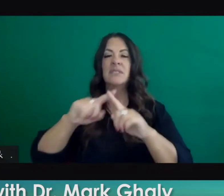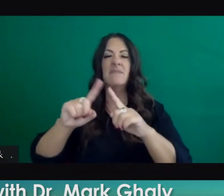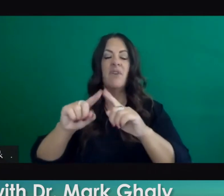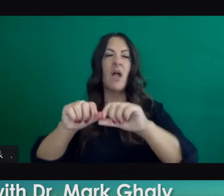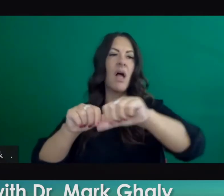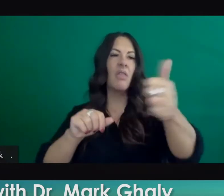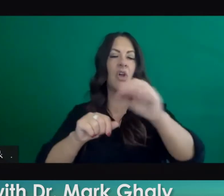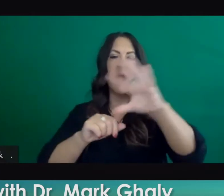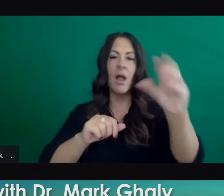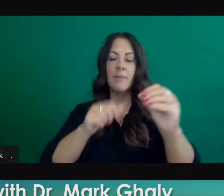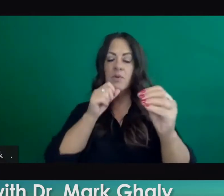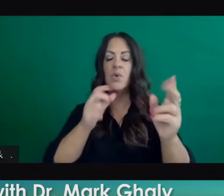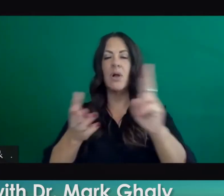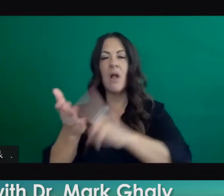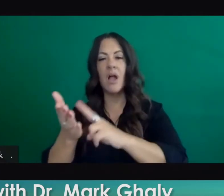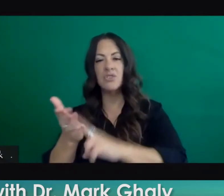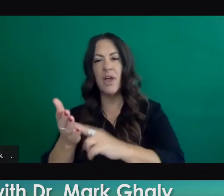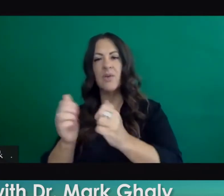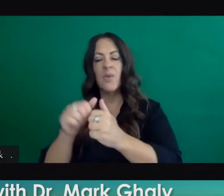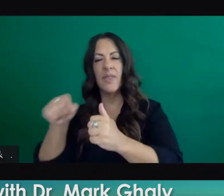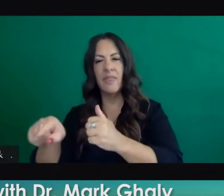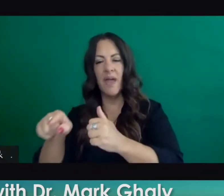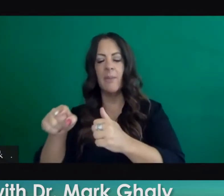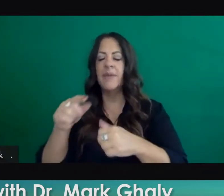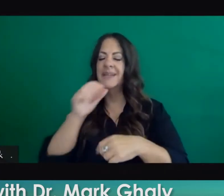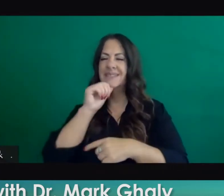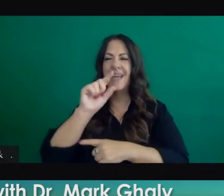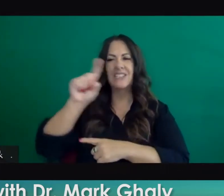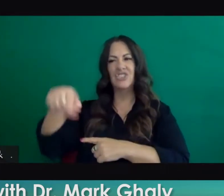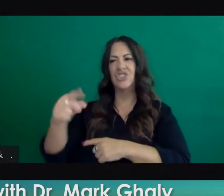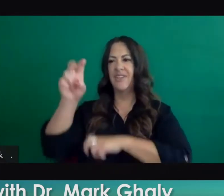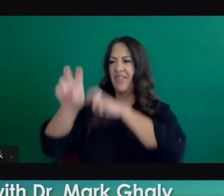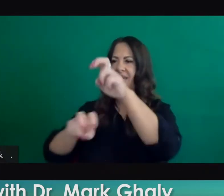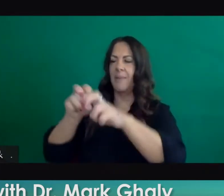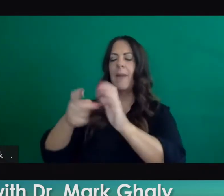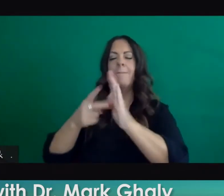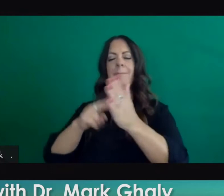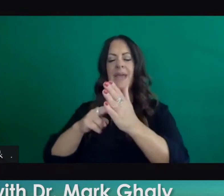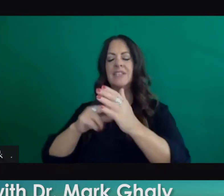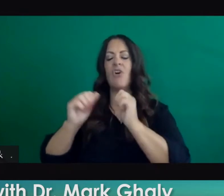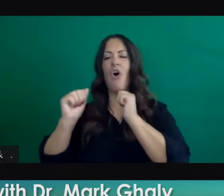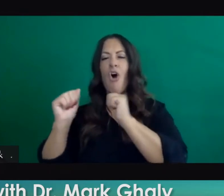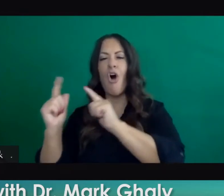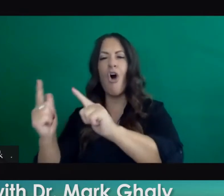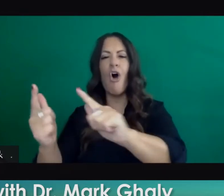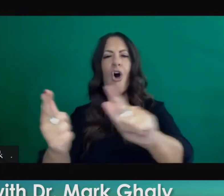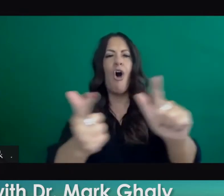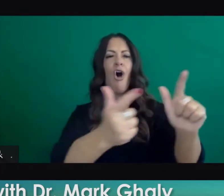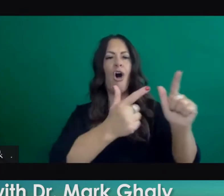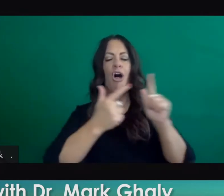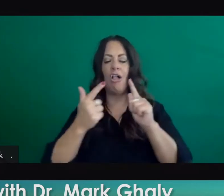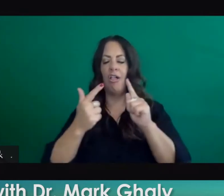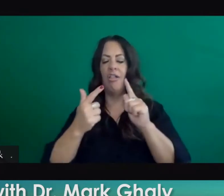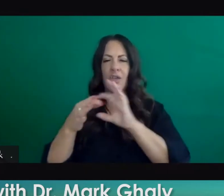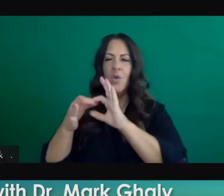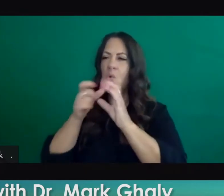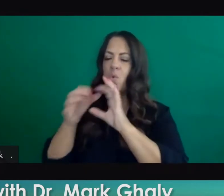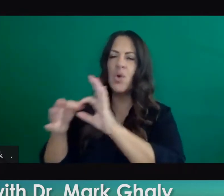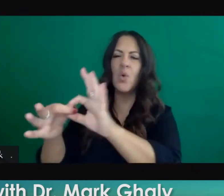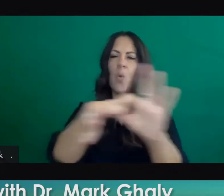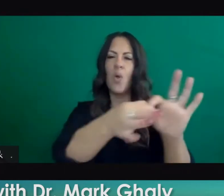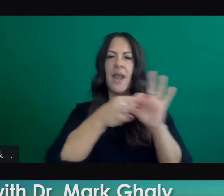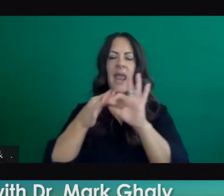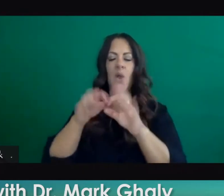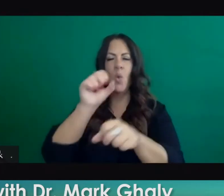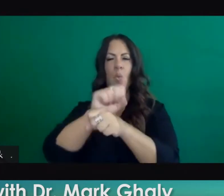this isn't just about one piece, it's about the entire community, and having dialogue with not just those operators, but